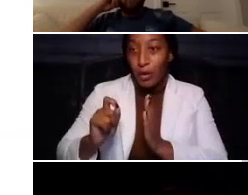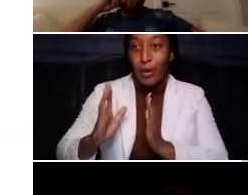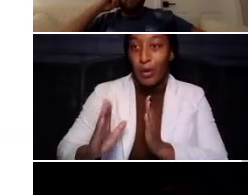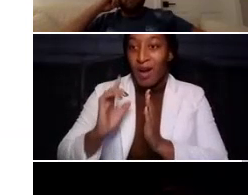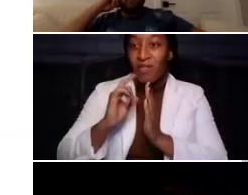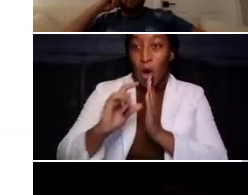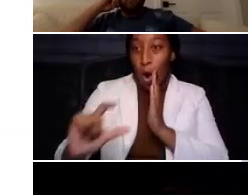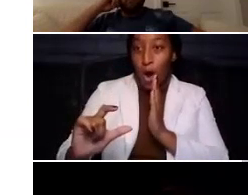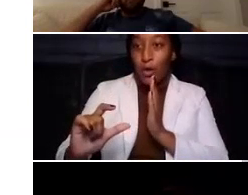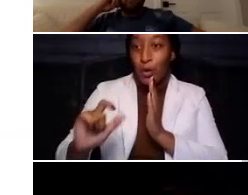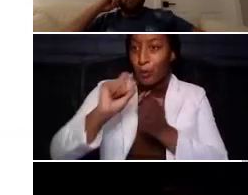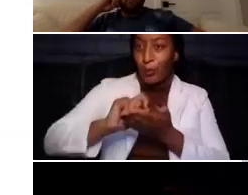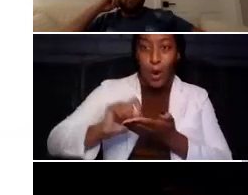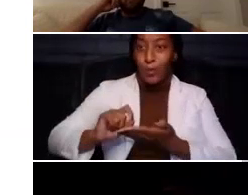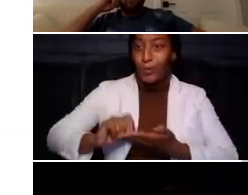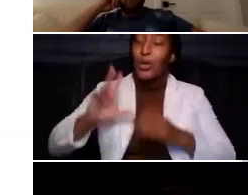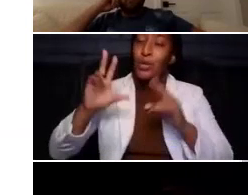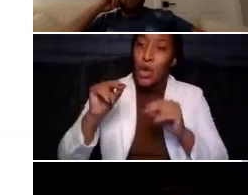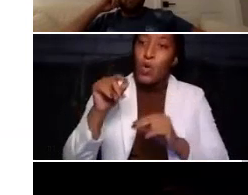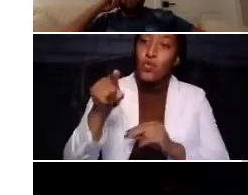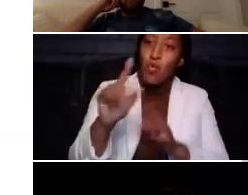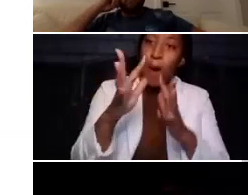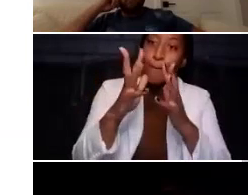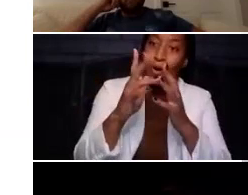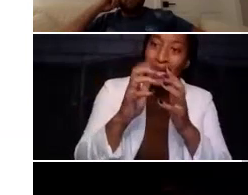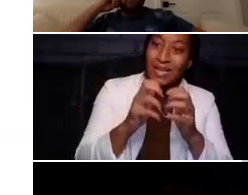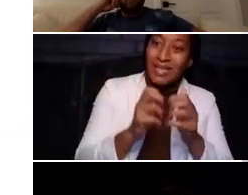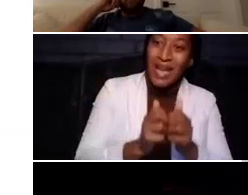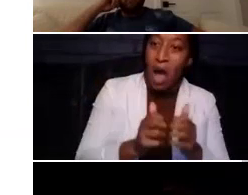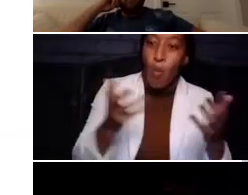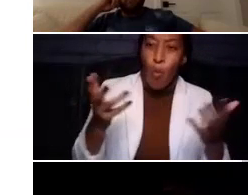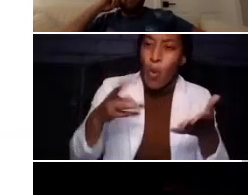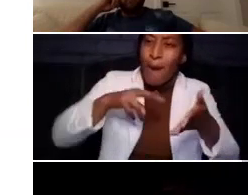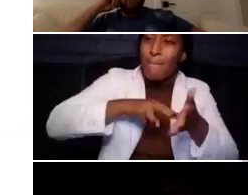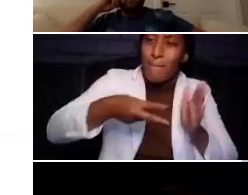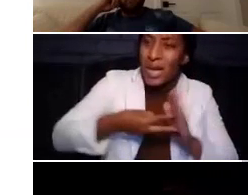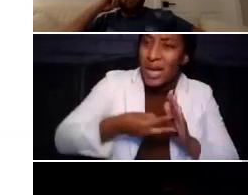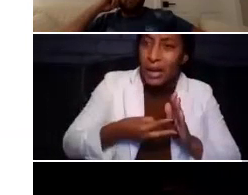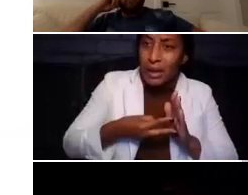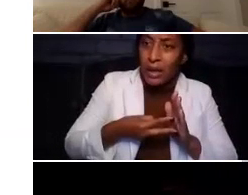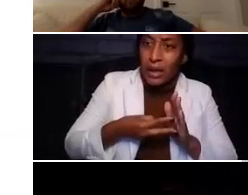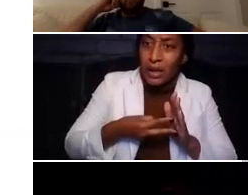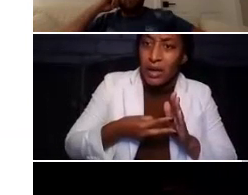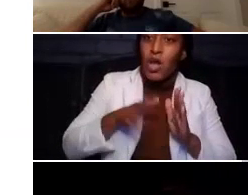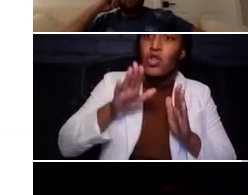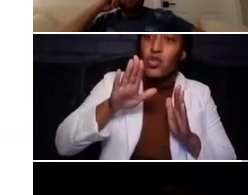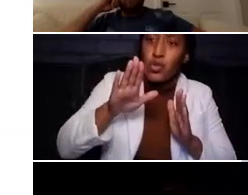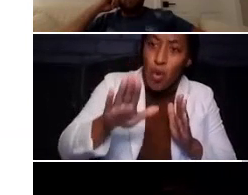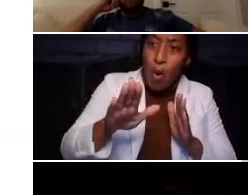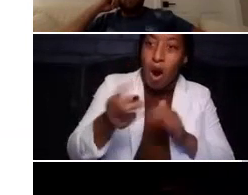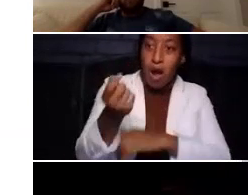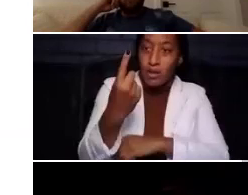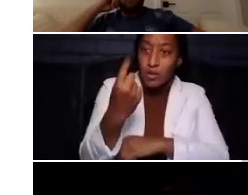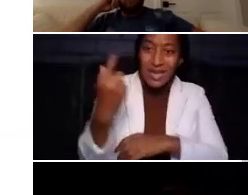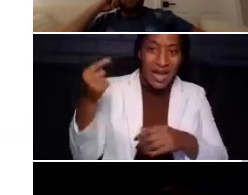supposed to be breaking this down for me in layman's terms. Tell me in your own words, in as simple